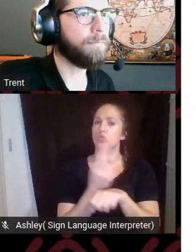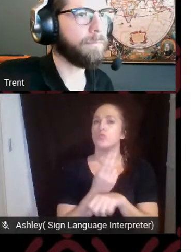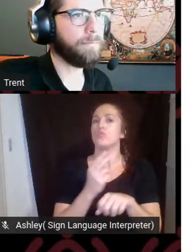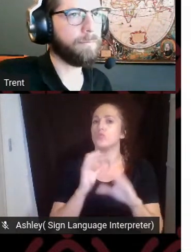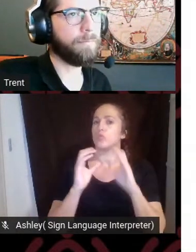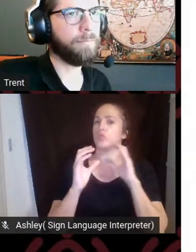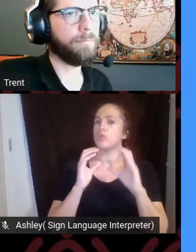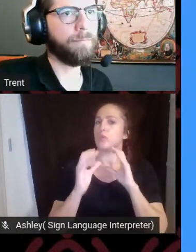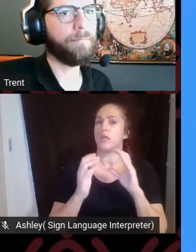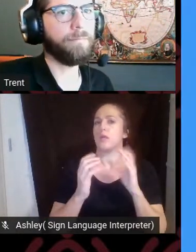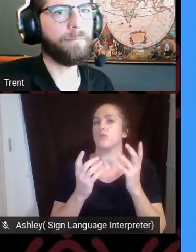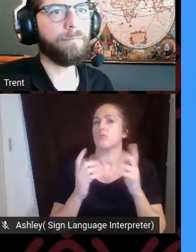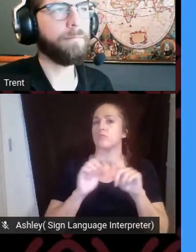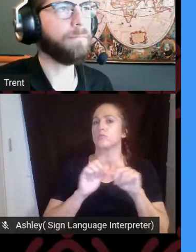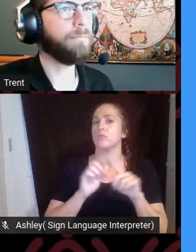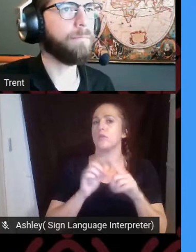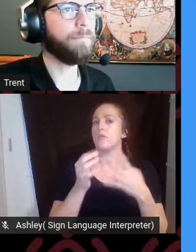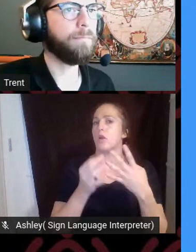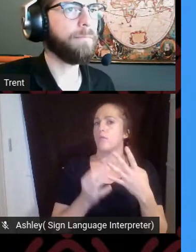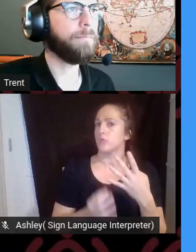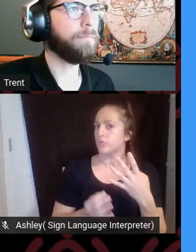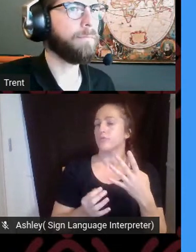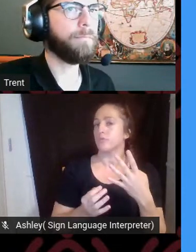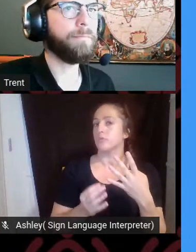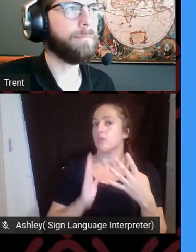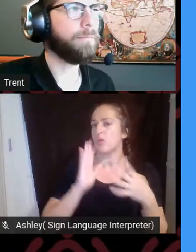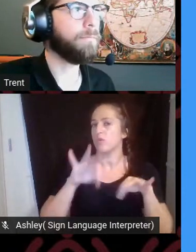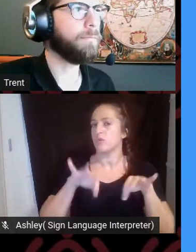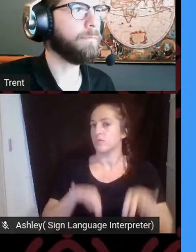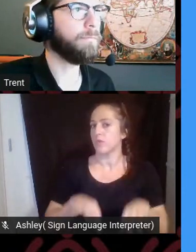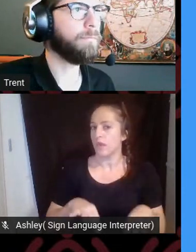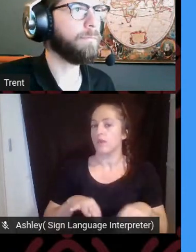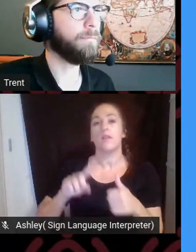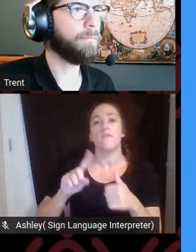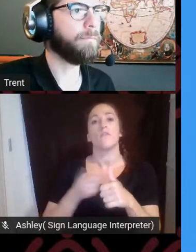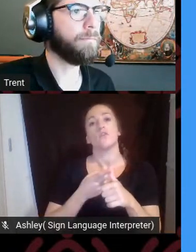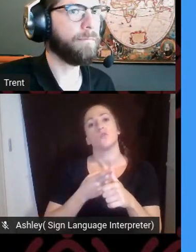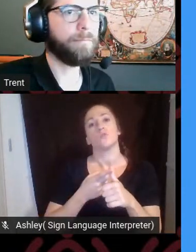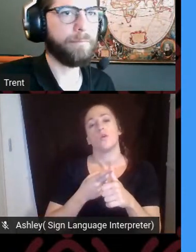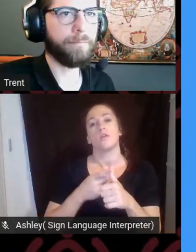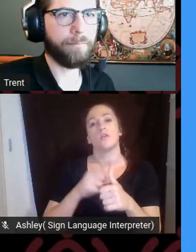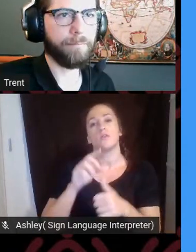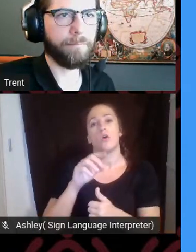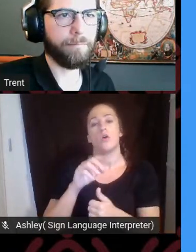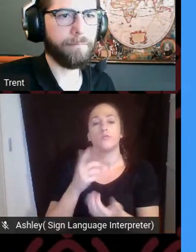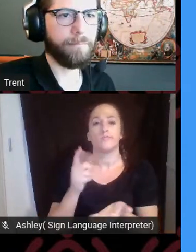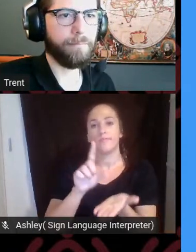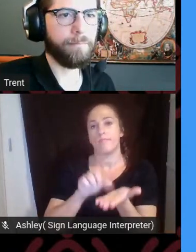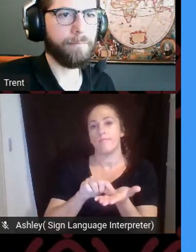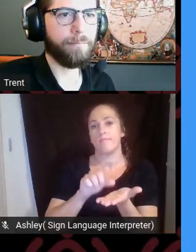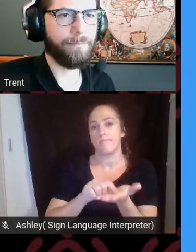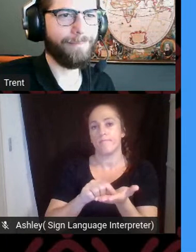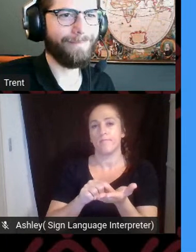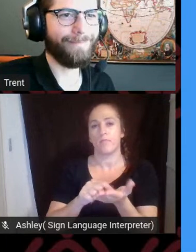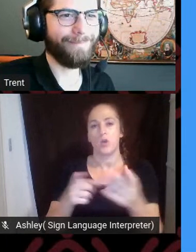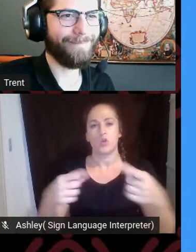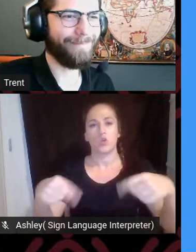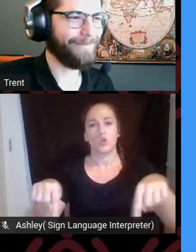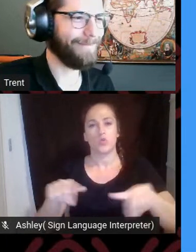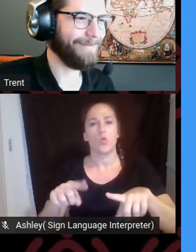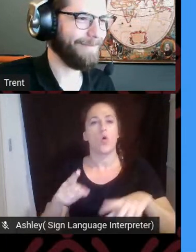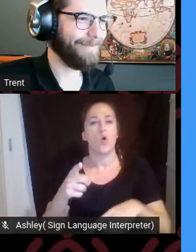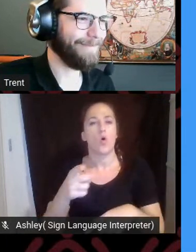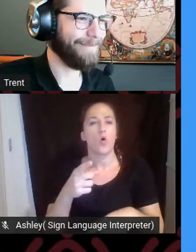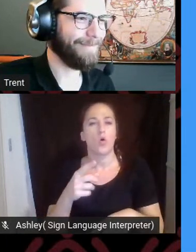communicate with our students and our colleagues. We're going to start with mail. Now, I know everybody knows, why are we talking about mail? Like, I know how to